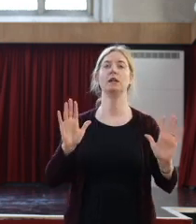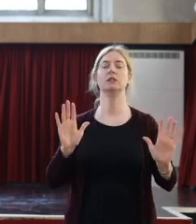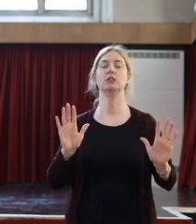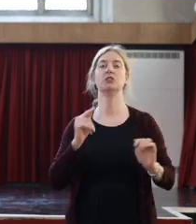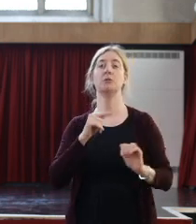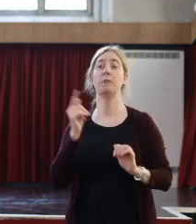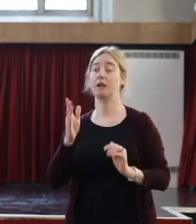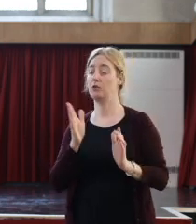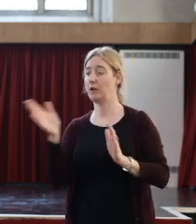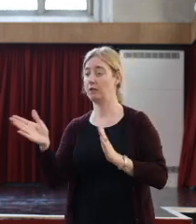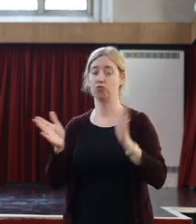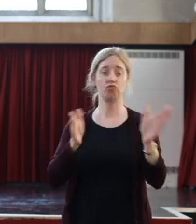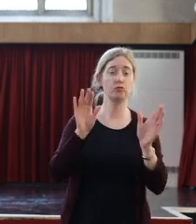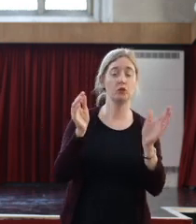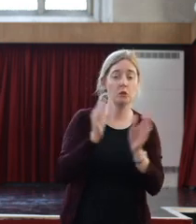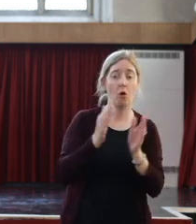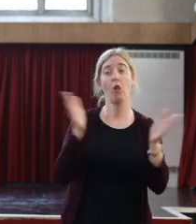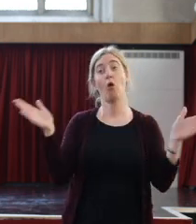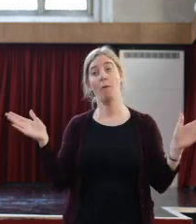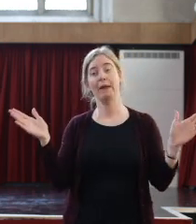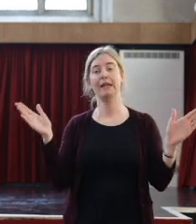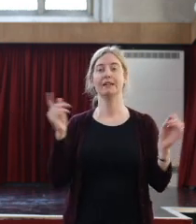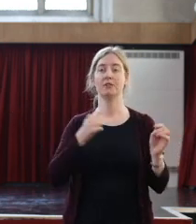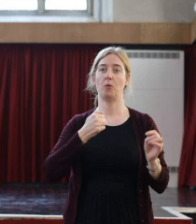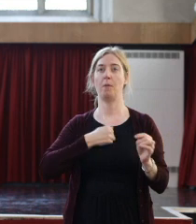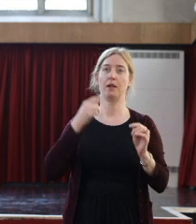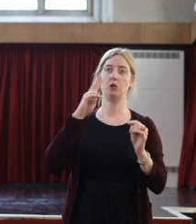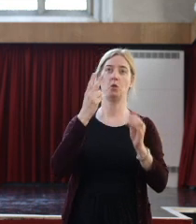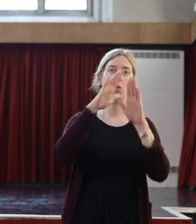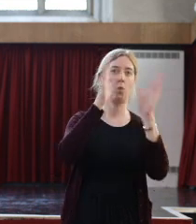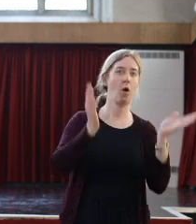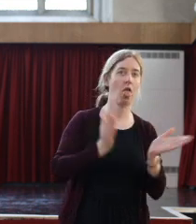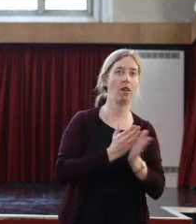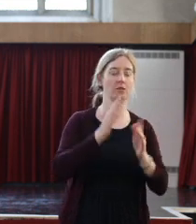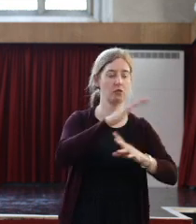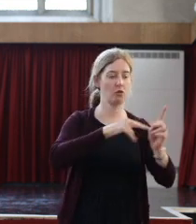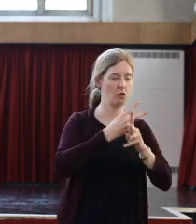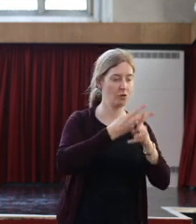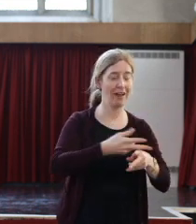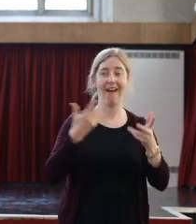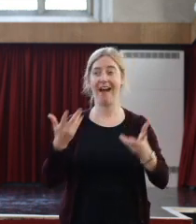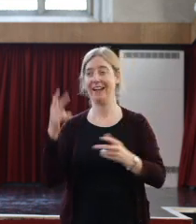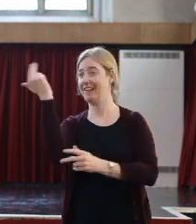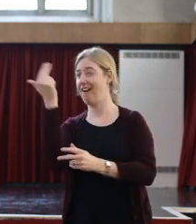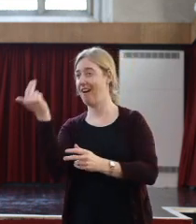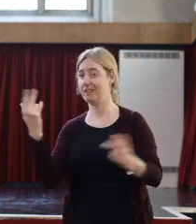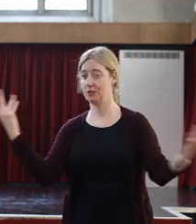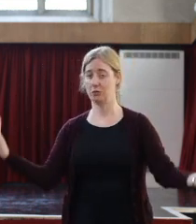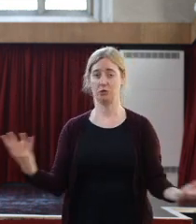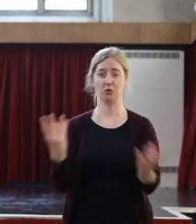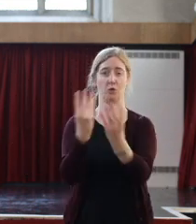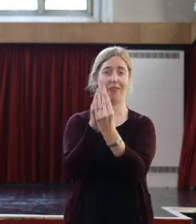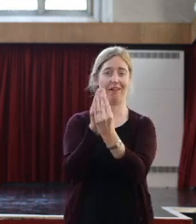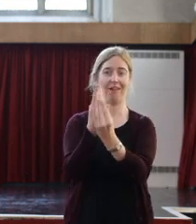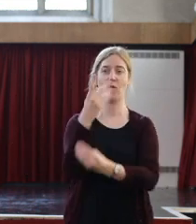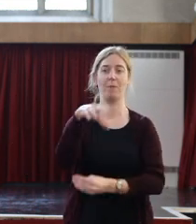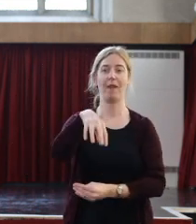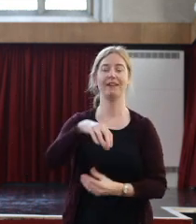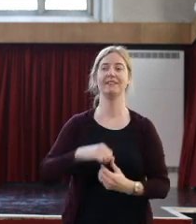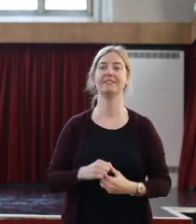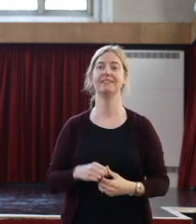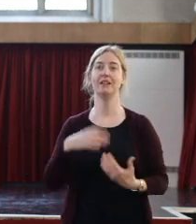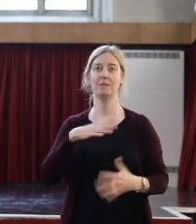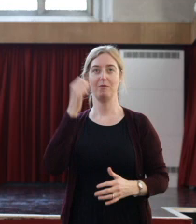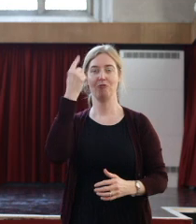great festival. So it kind of brings my two worlds together in that way. And it's just made me realise